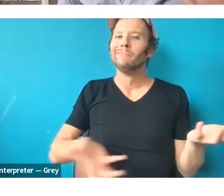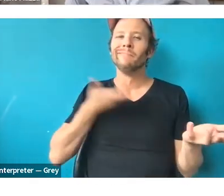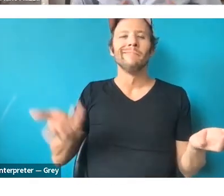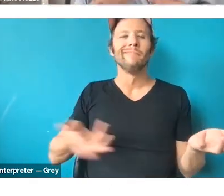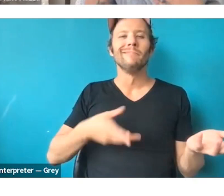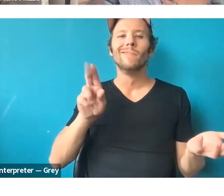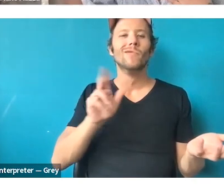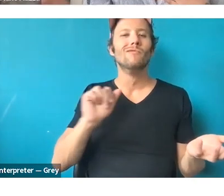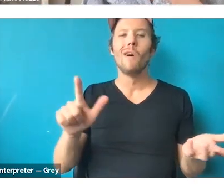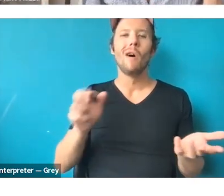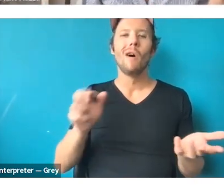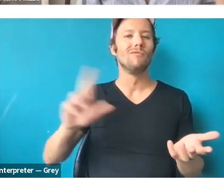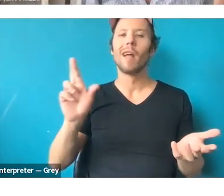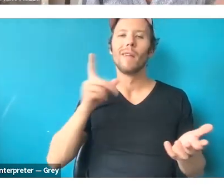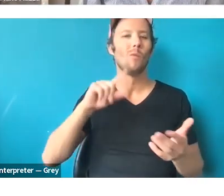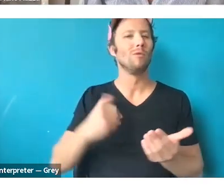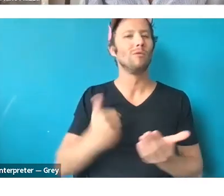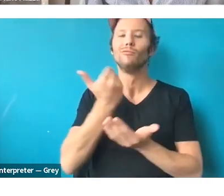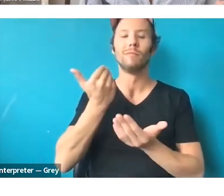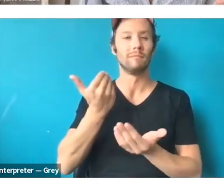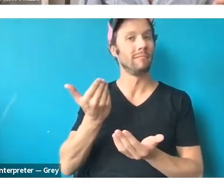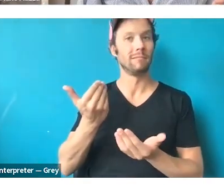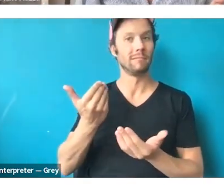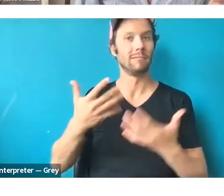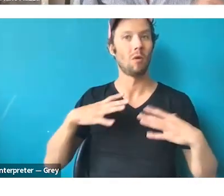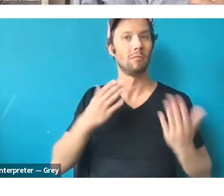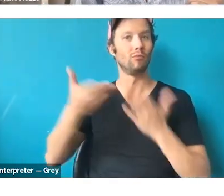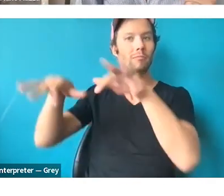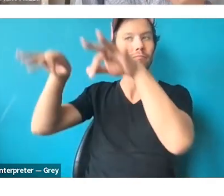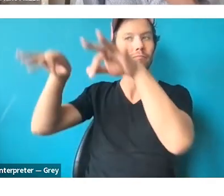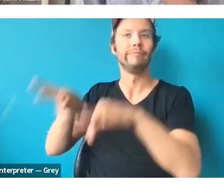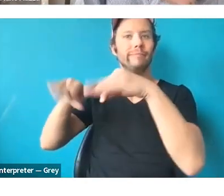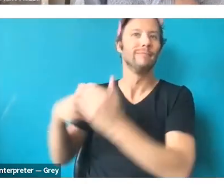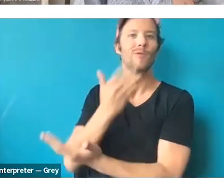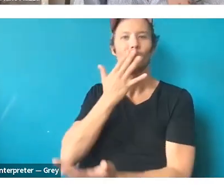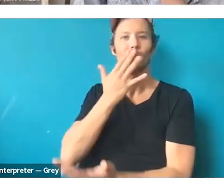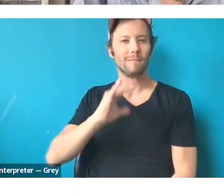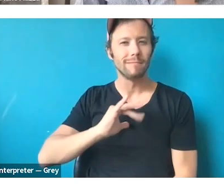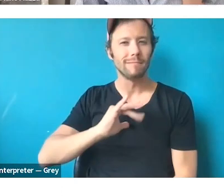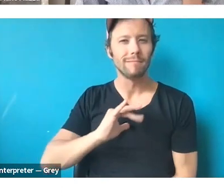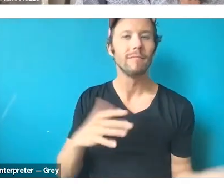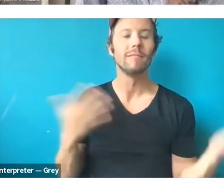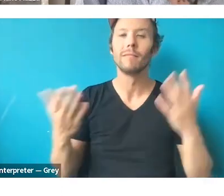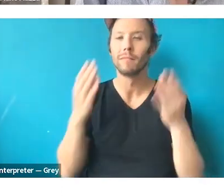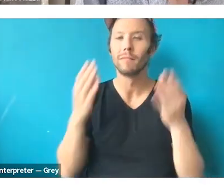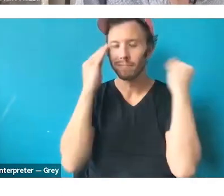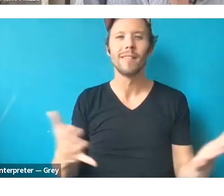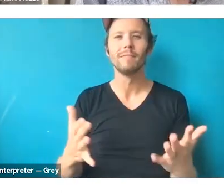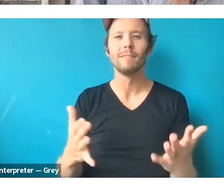something that's really crazy when you think about this, just to think about scale, is that Nike sells 25 pairs of